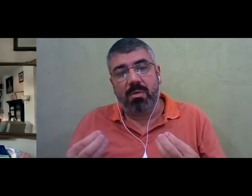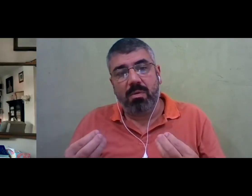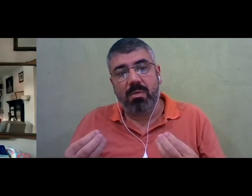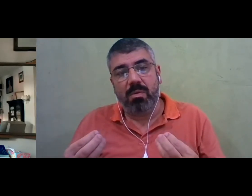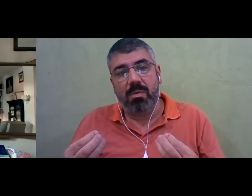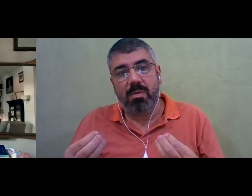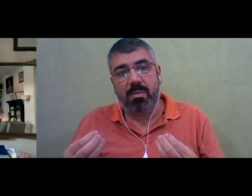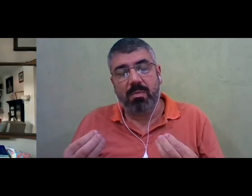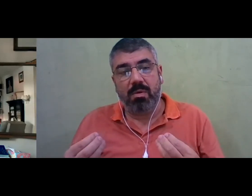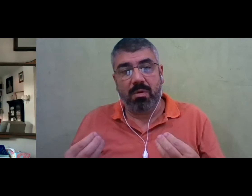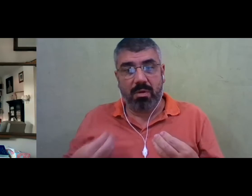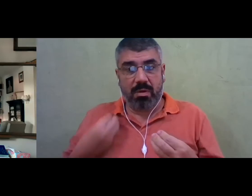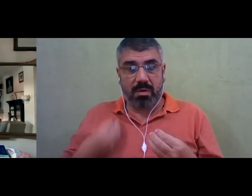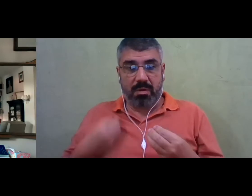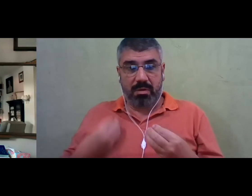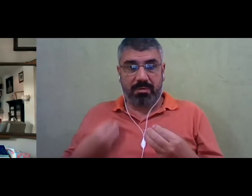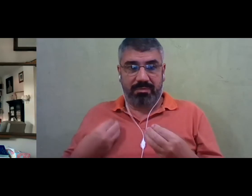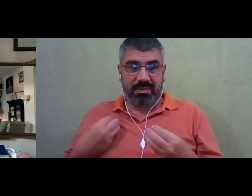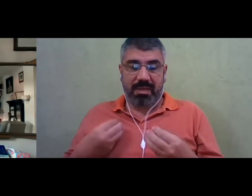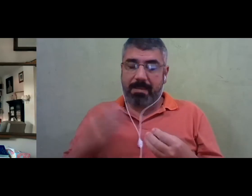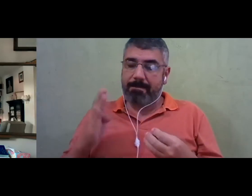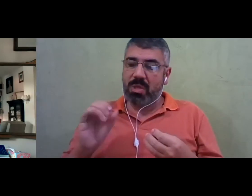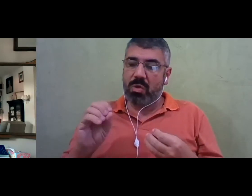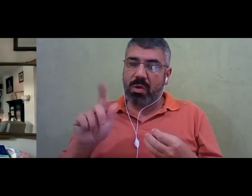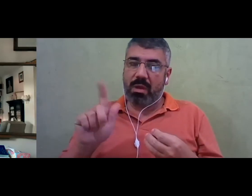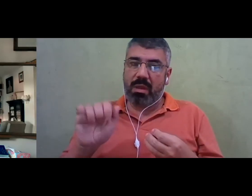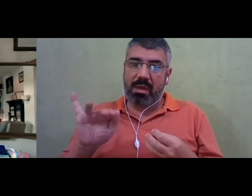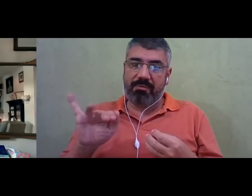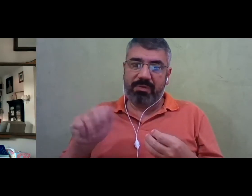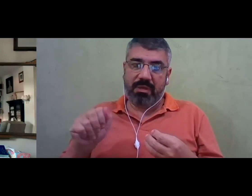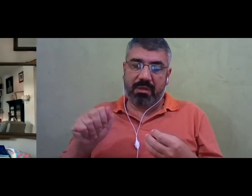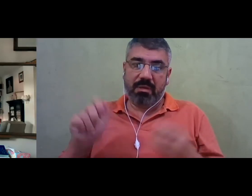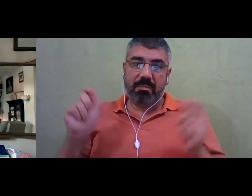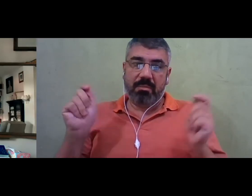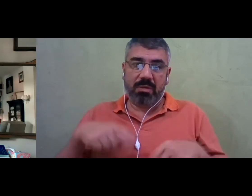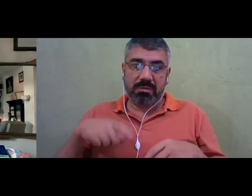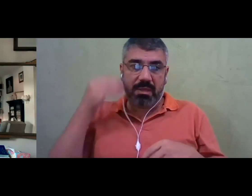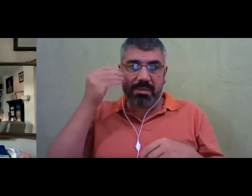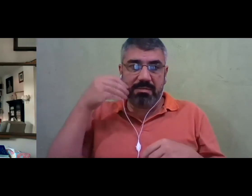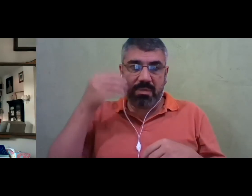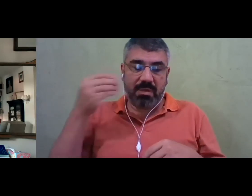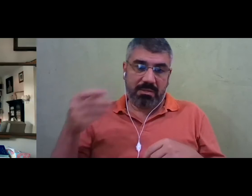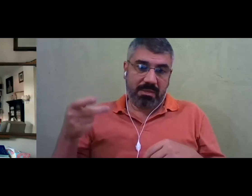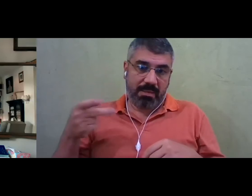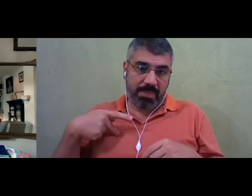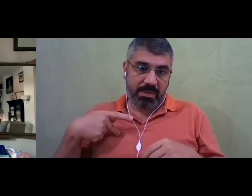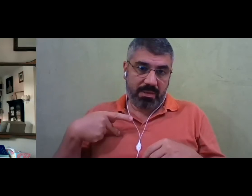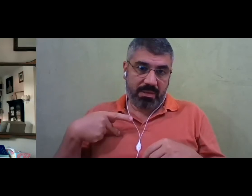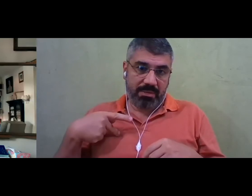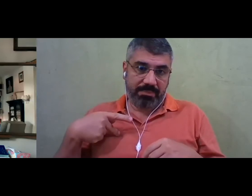look back on your life and you remember certain experiences, things that happened to you and how you handled